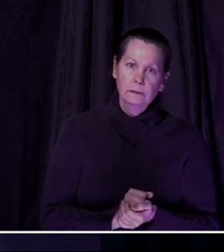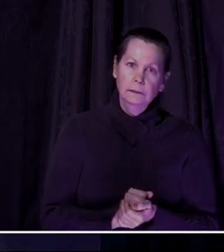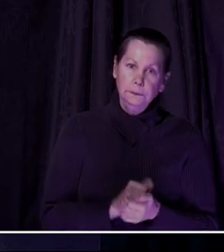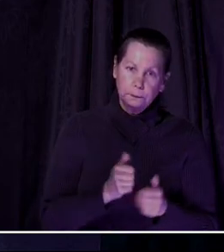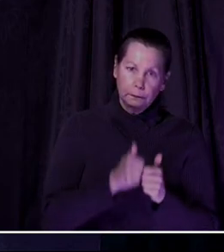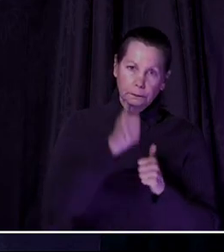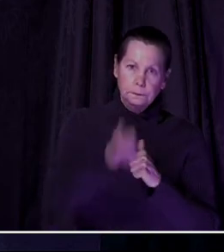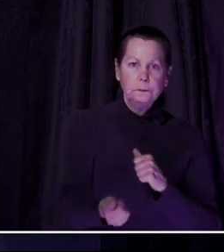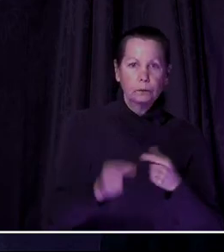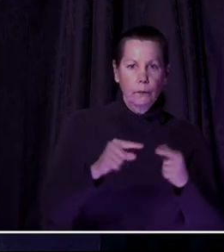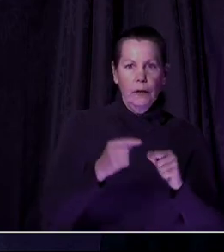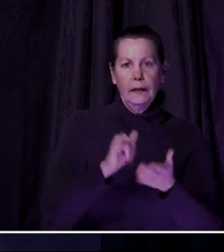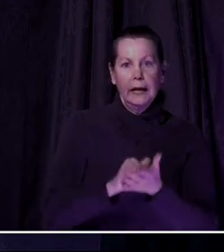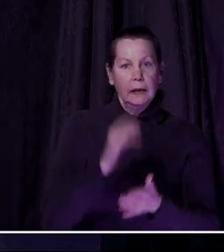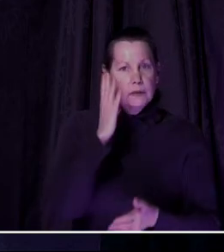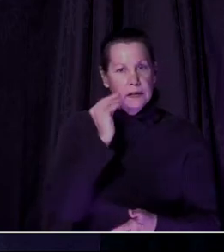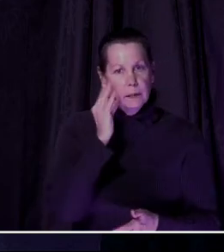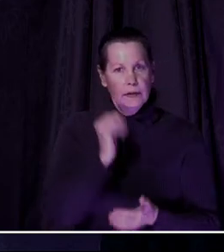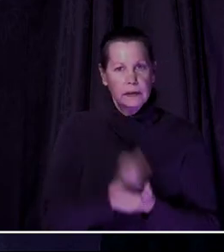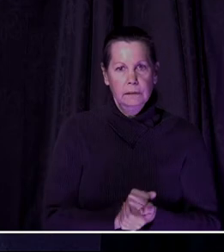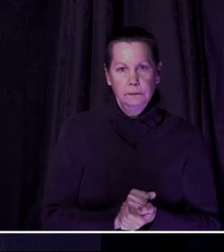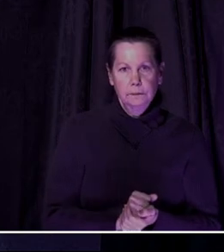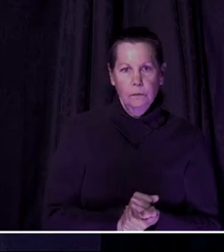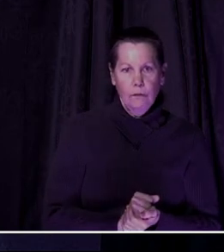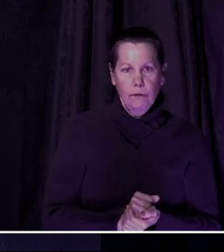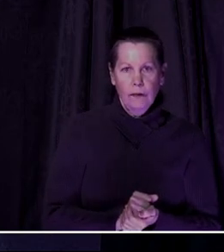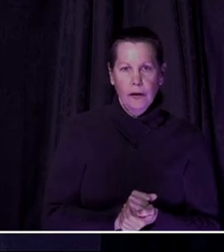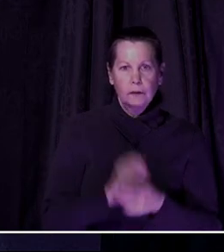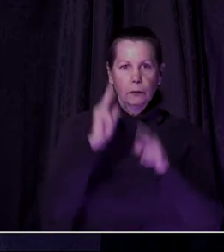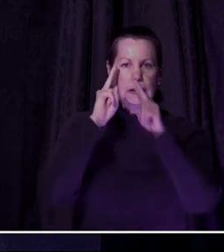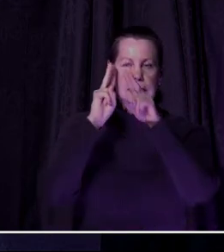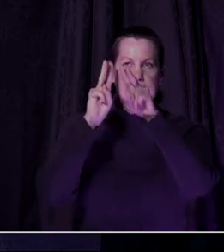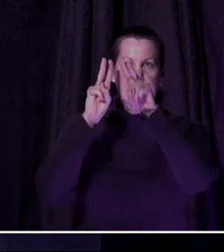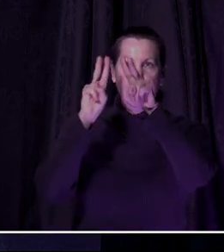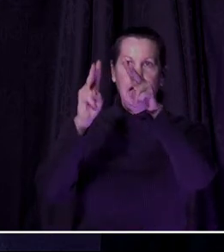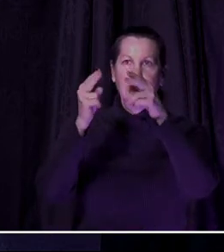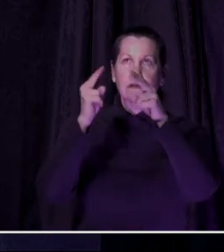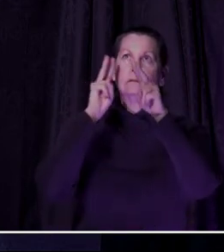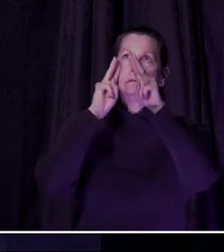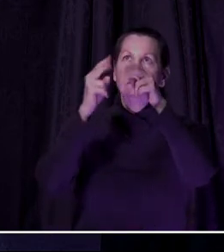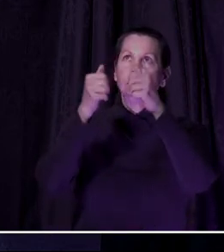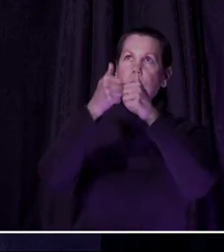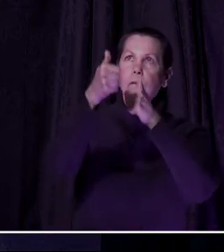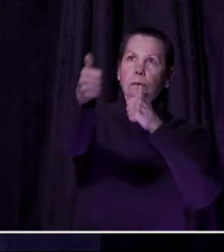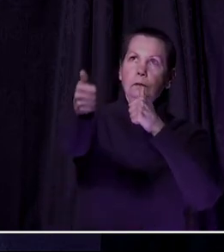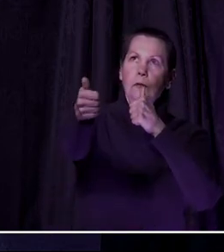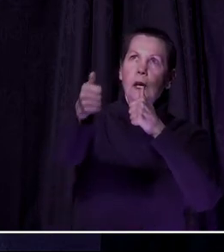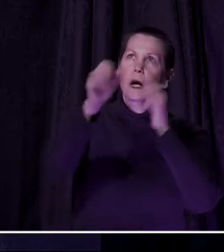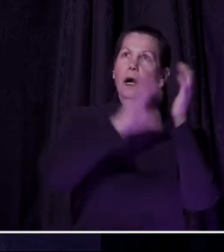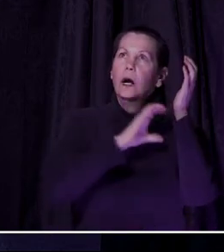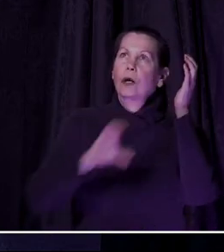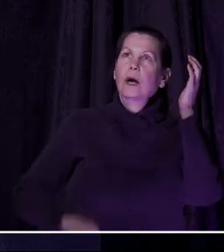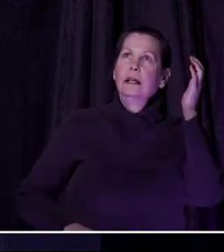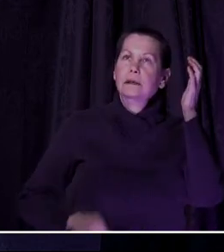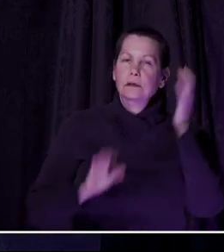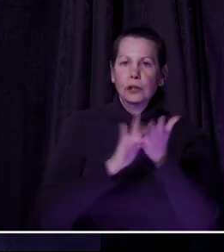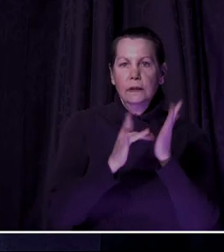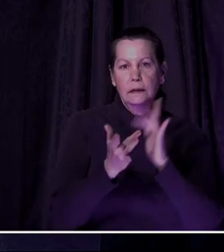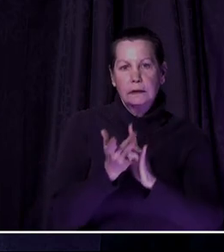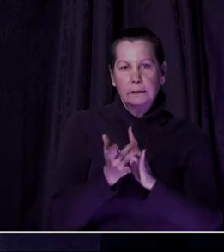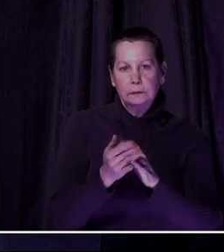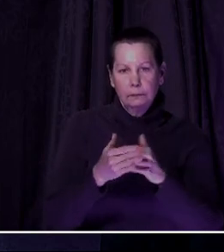Beyond the pain that he was experiencing, he was setting his eyes forward and ahead on Christ Jesus.